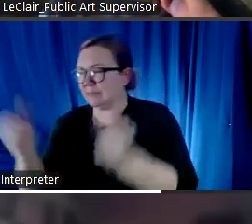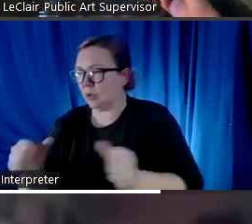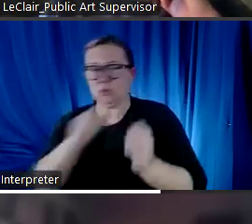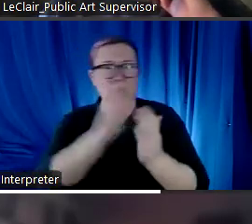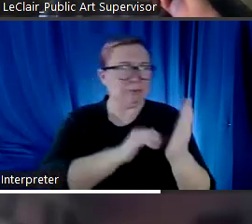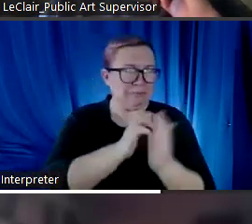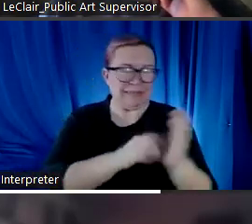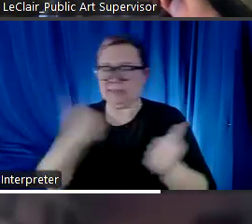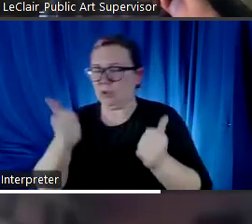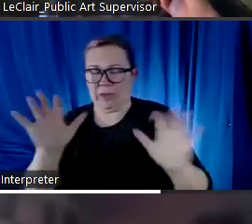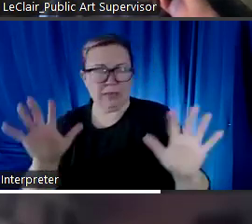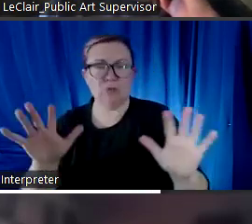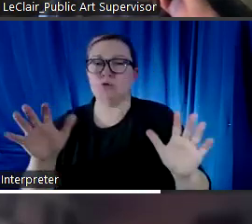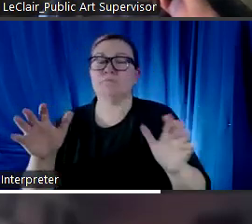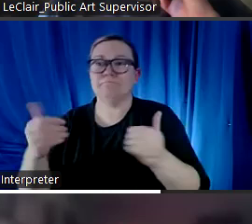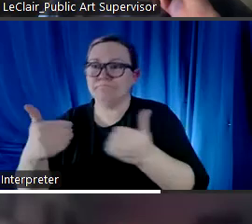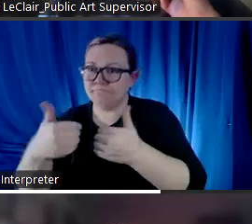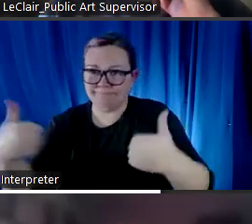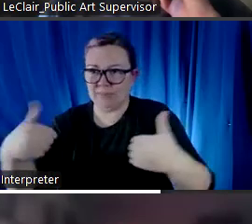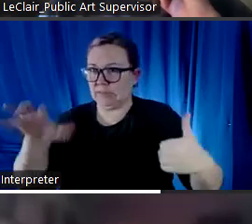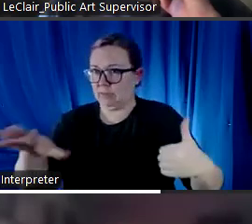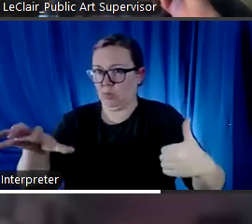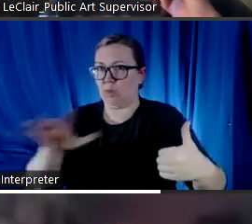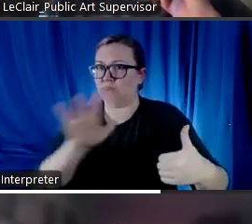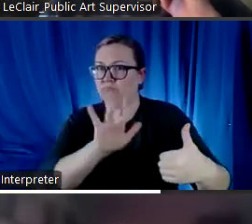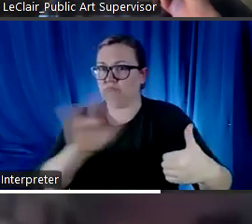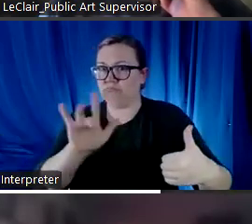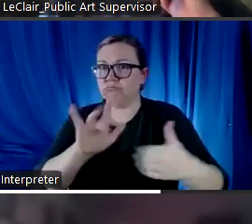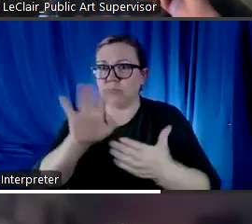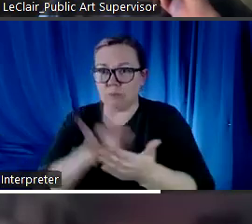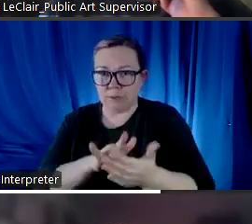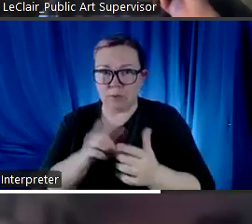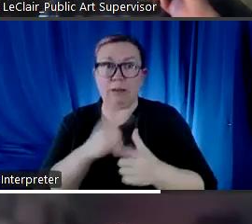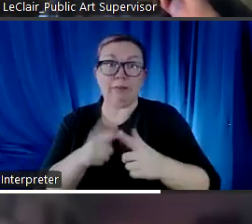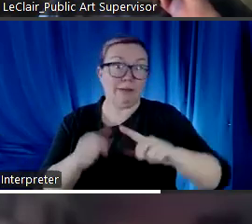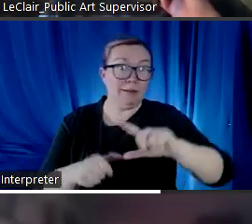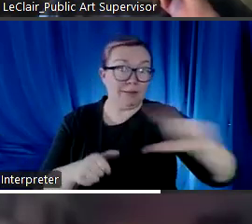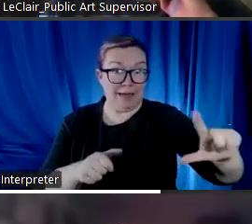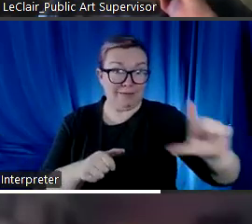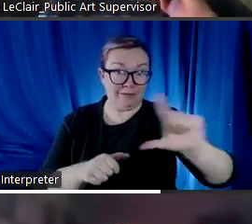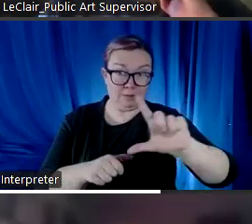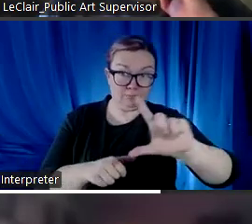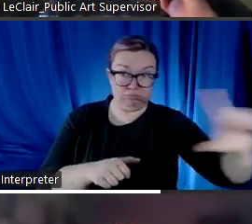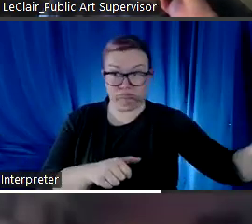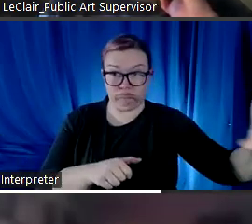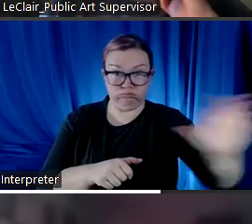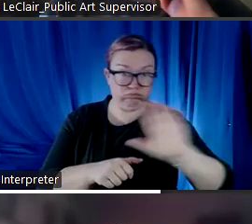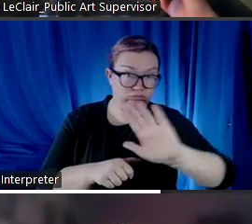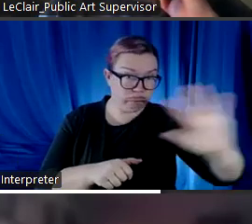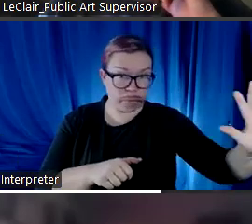three 20-foot panels that compose this section of the wall that will feature the artwork.